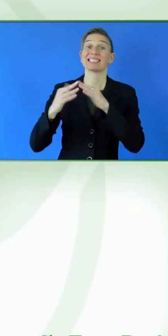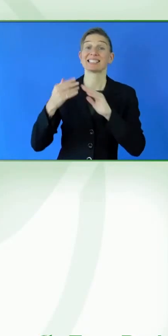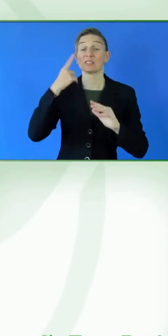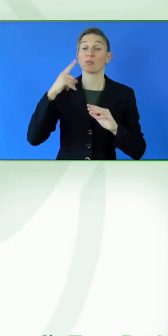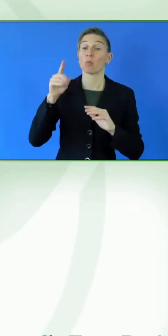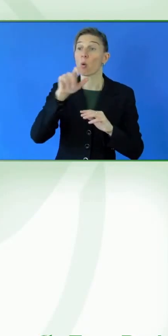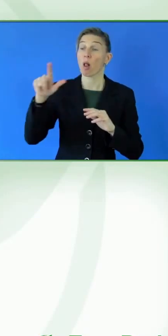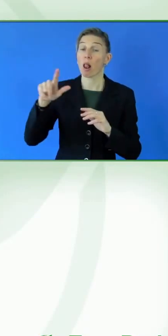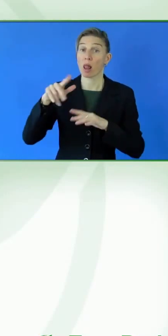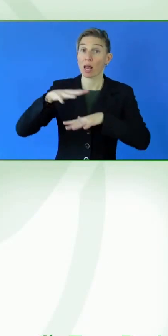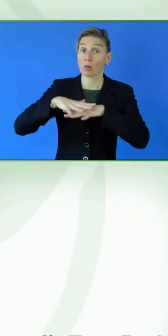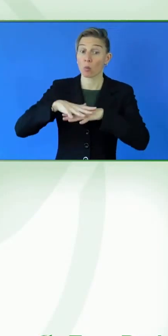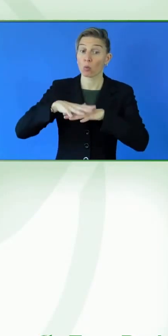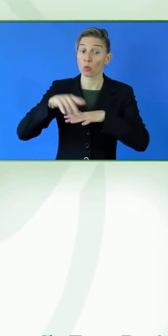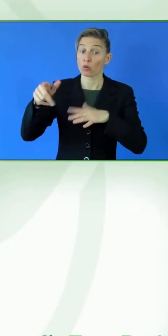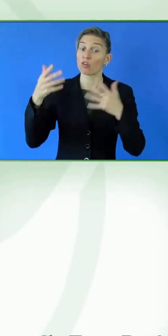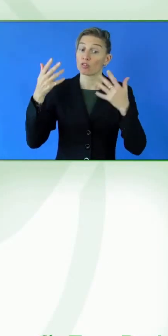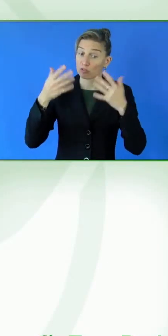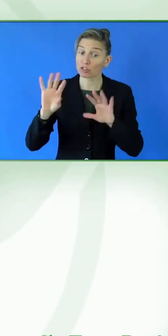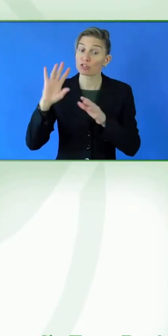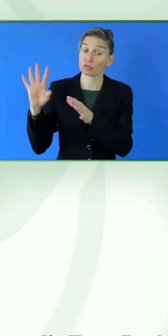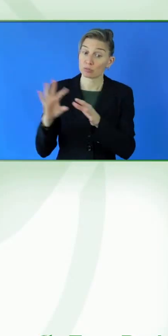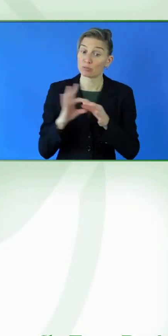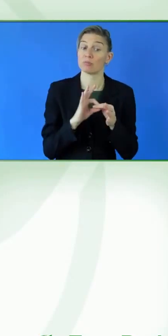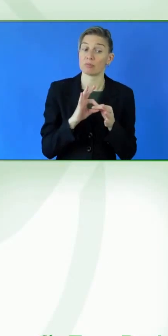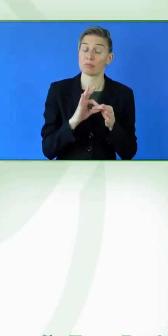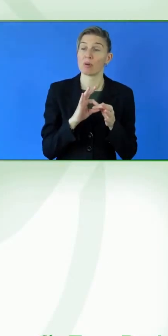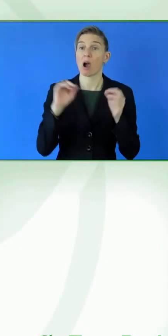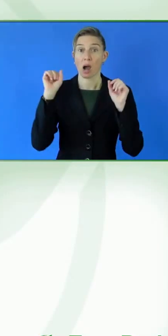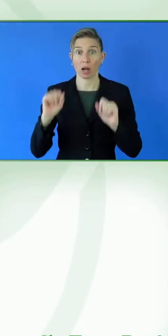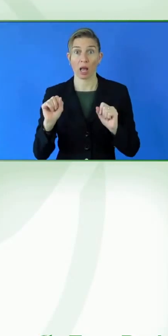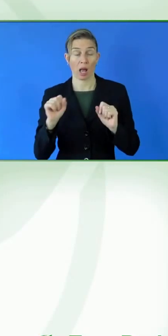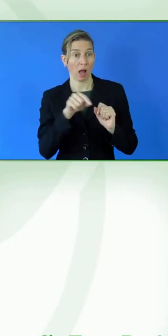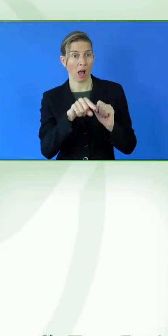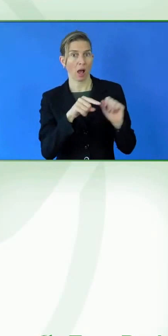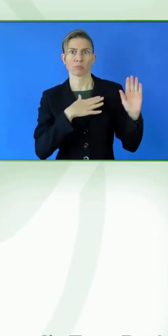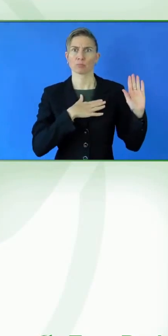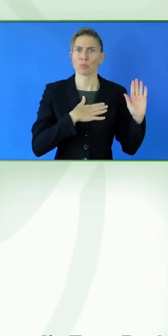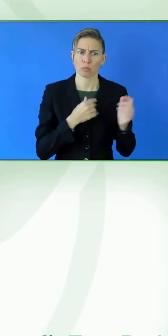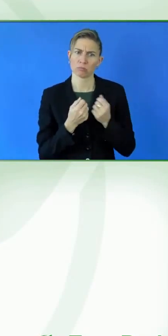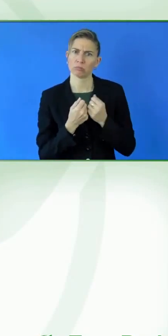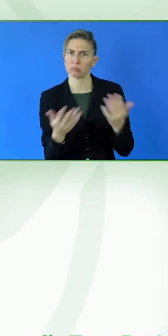these promises. But there's still a lot more work to do.